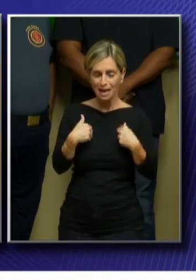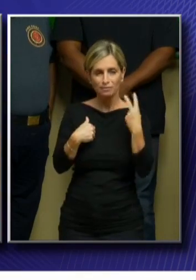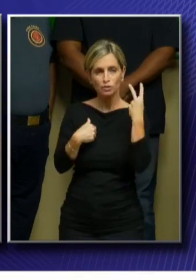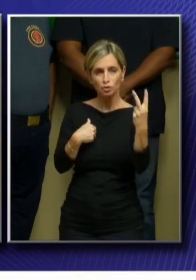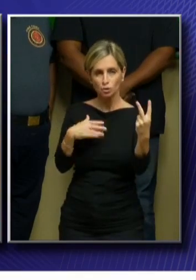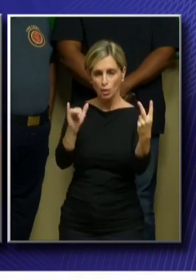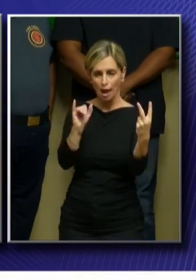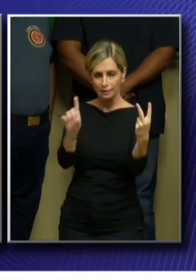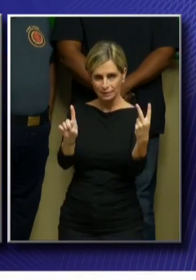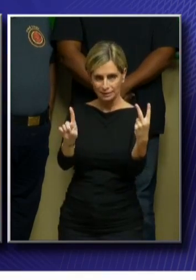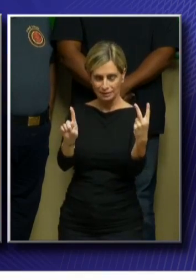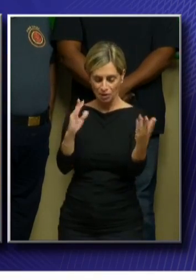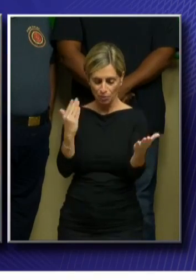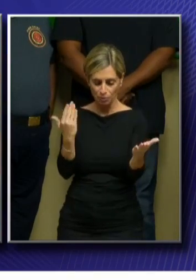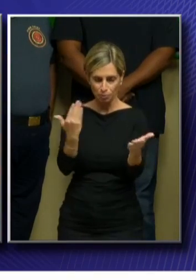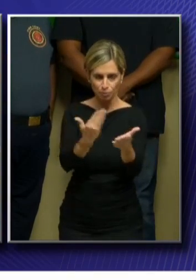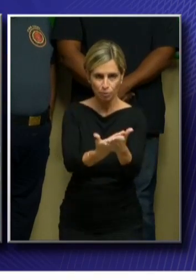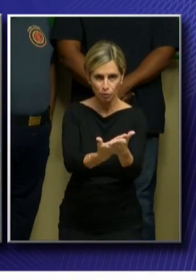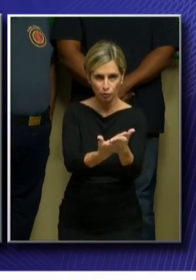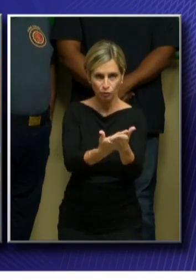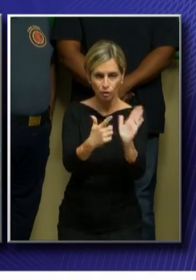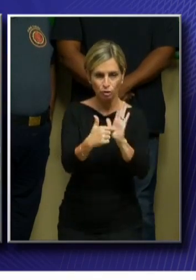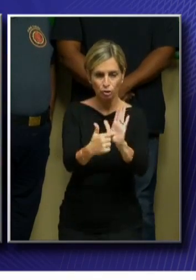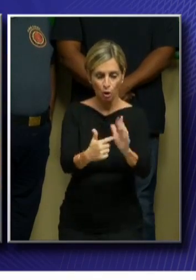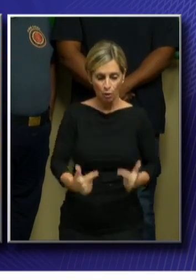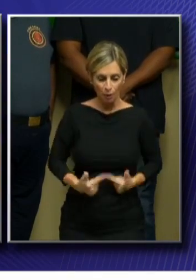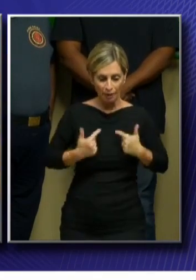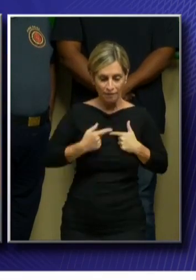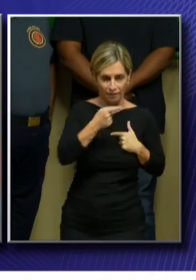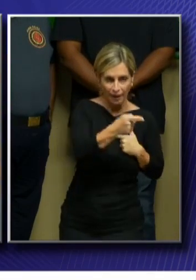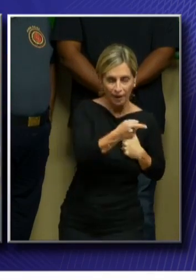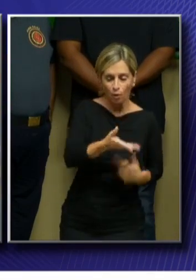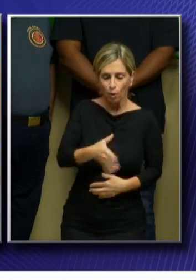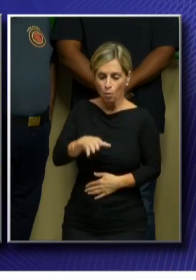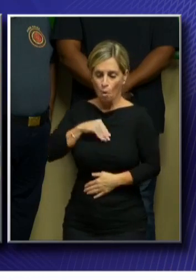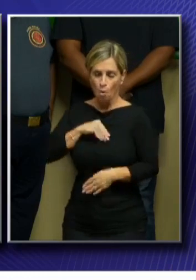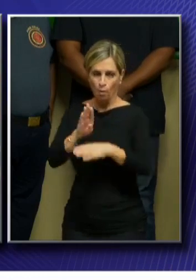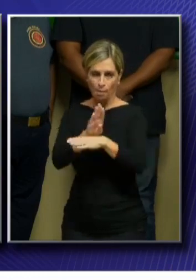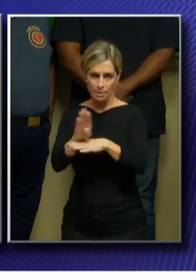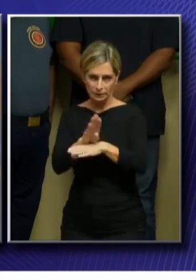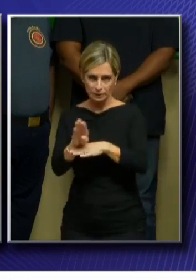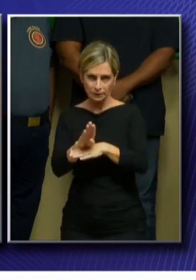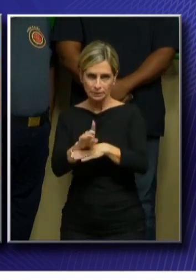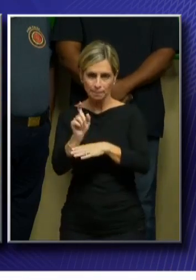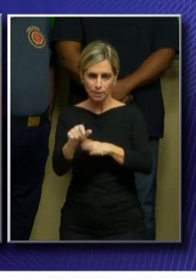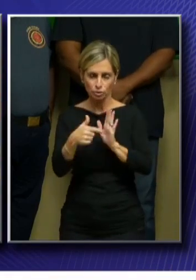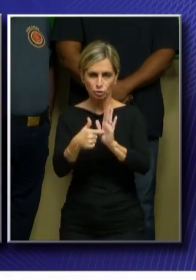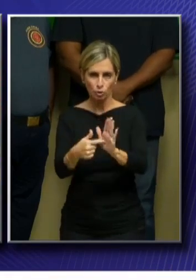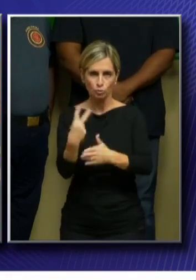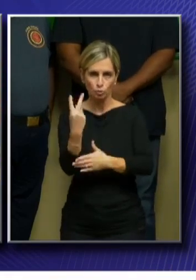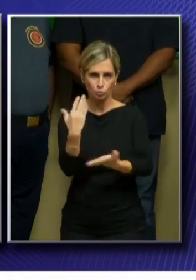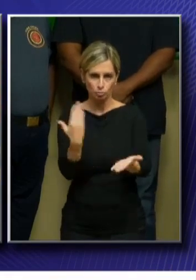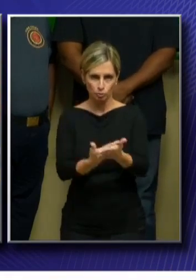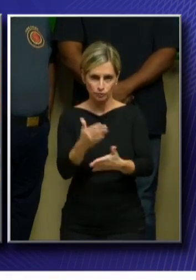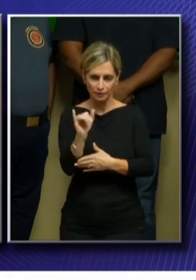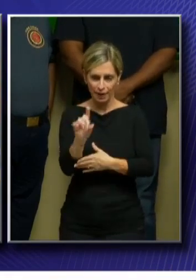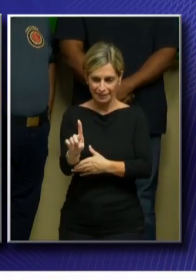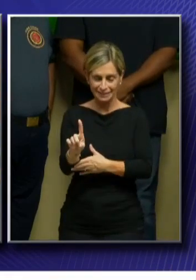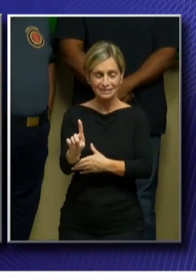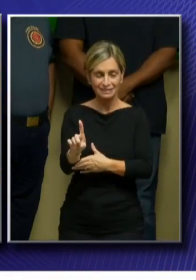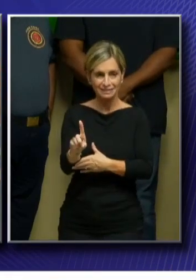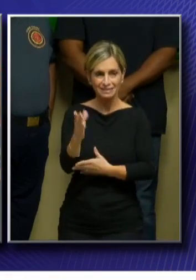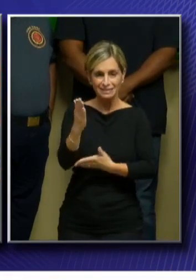are a homeowner, a resident, or a business owner. At some point in time, the winds will get high enough